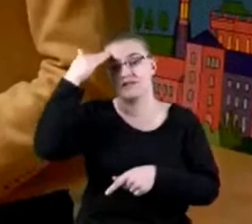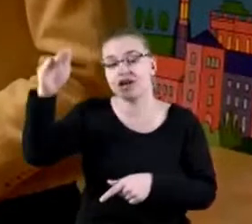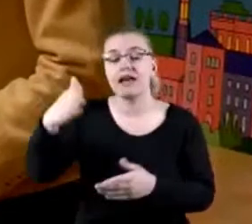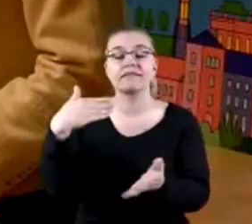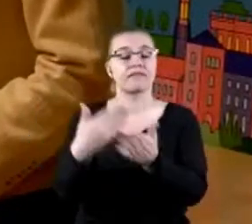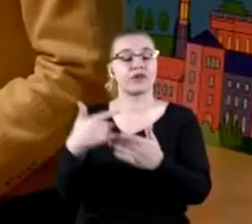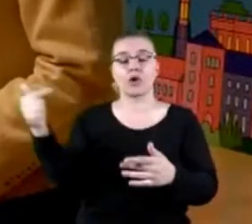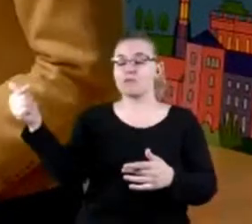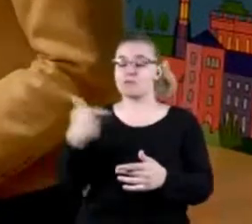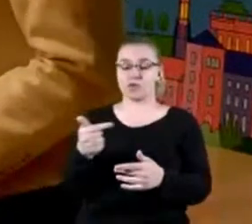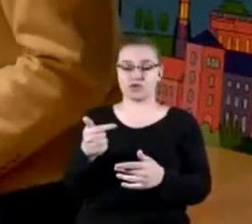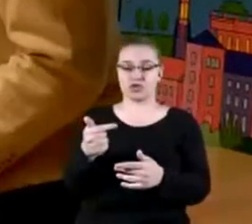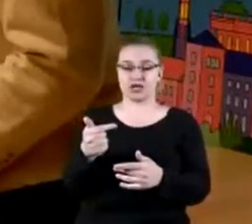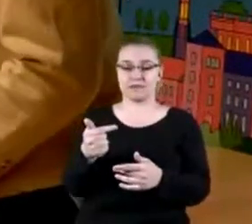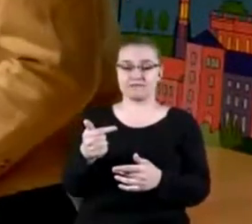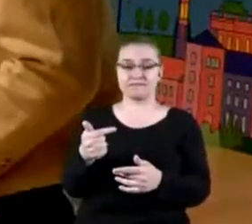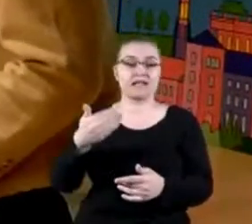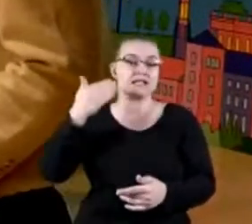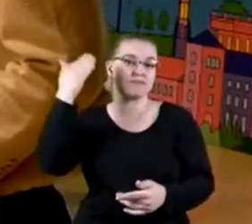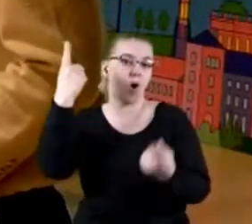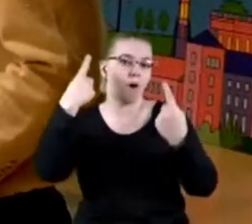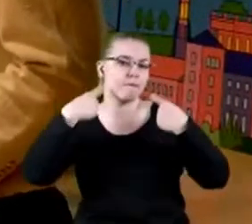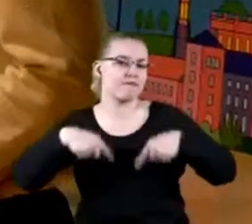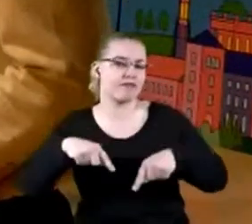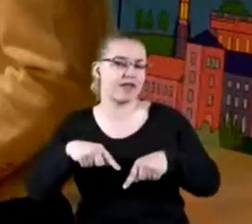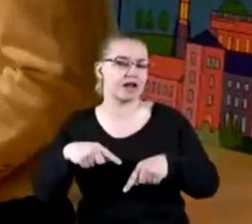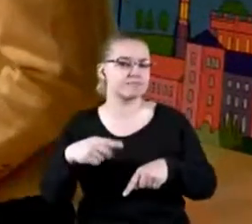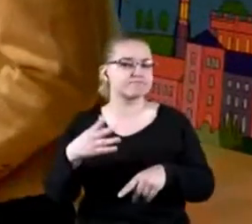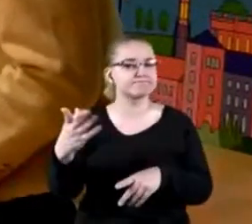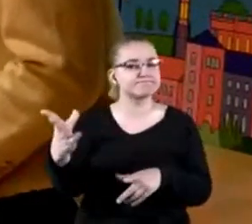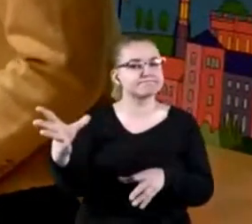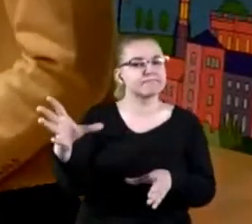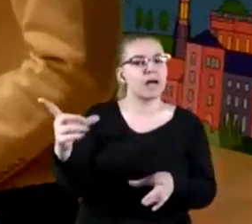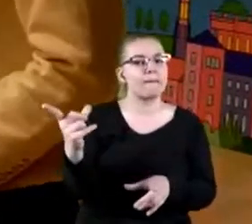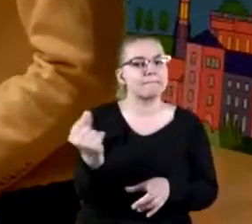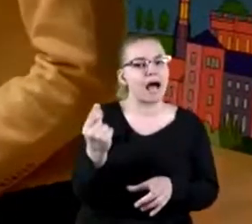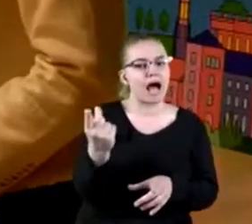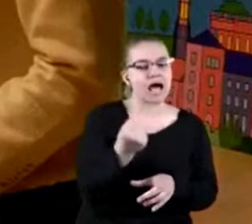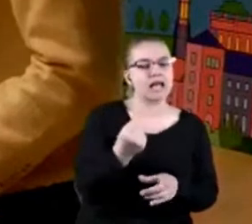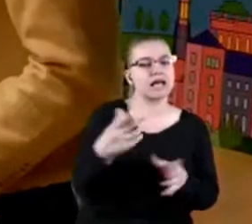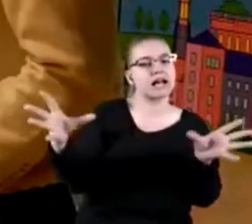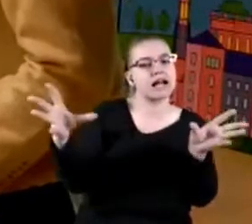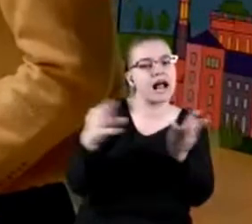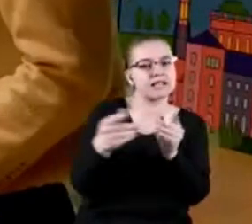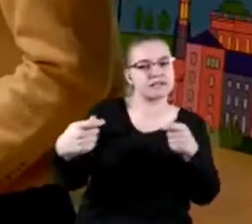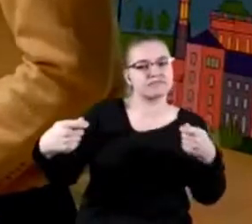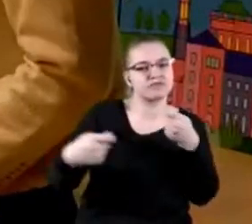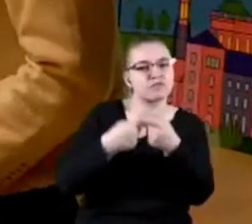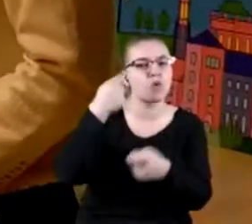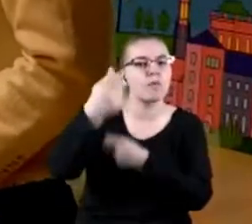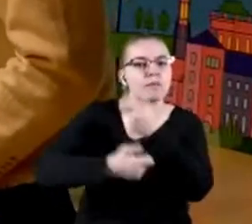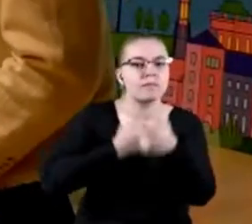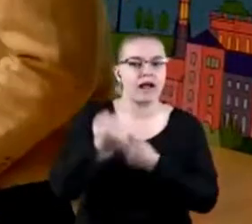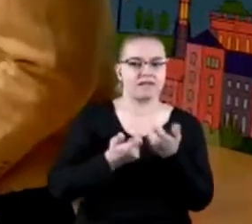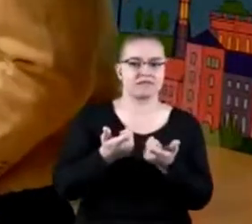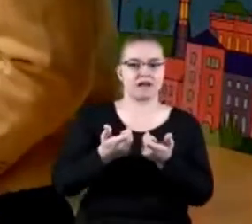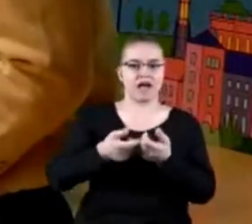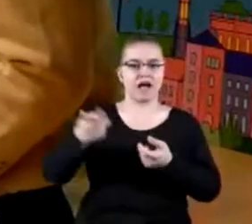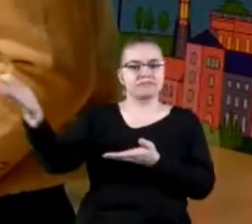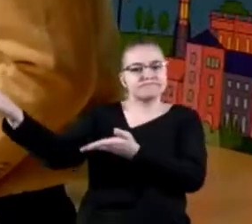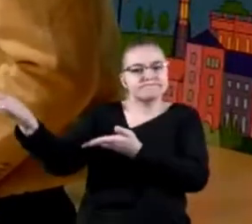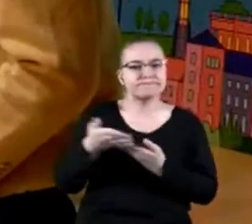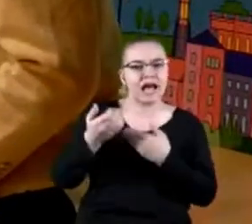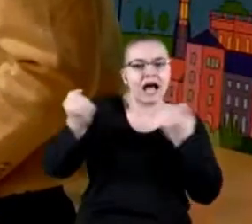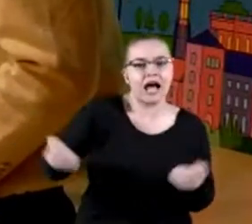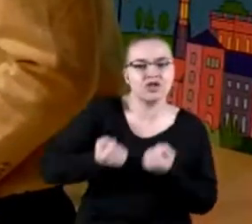civil society's responsibility to get involved. We can only do this together through this multilateral approach. Challenges